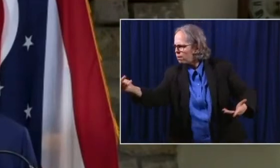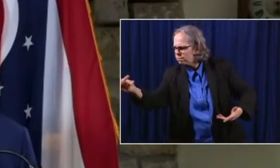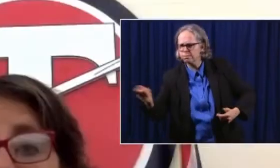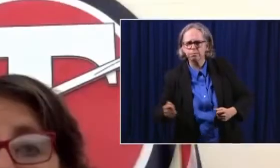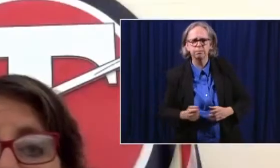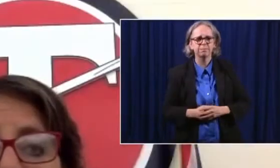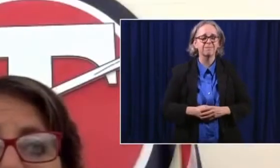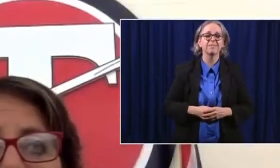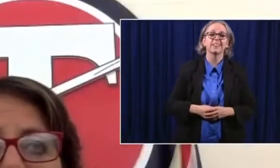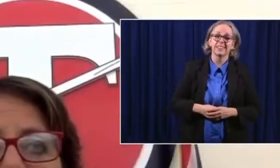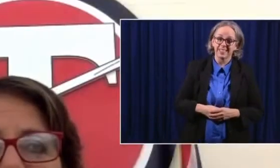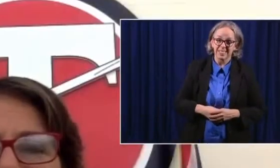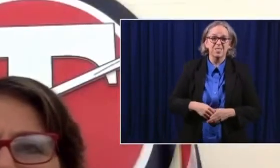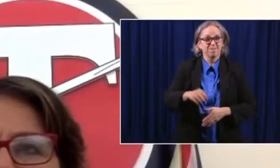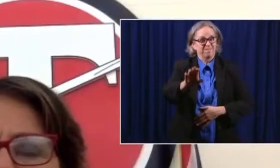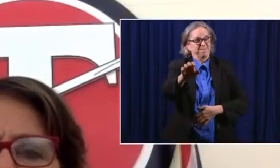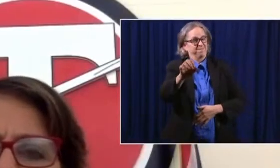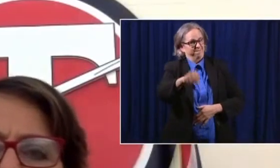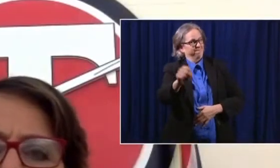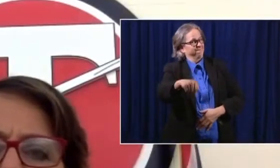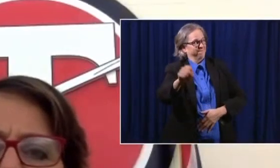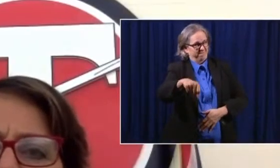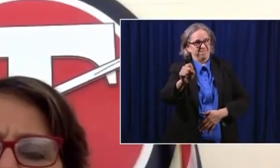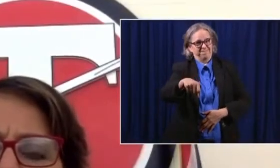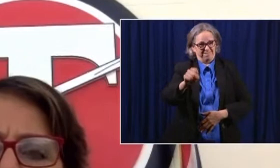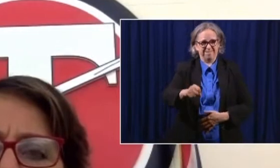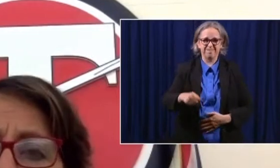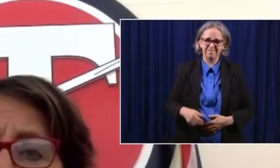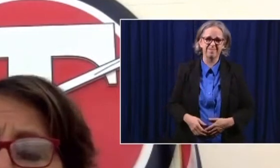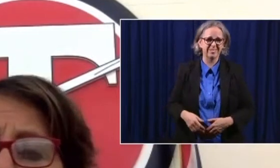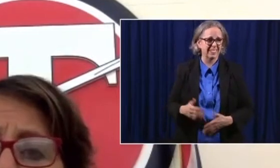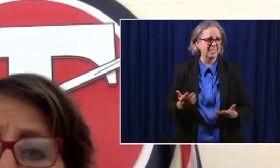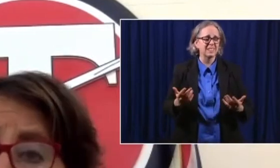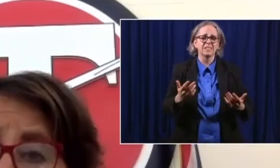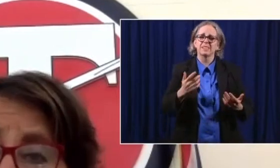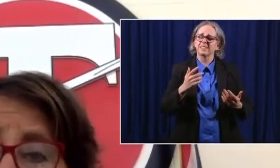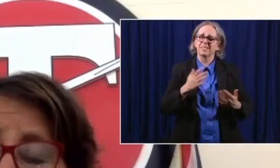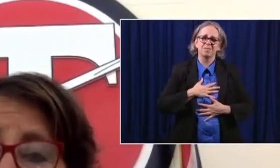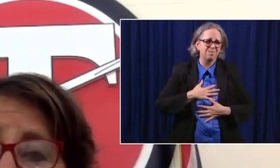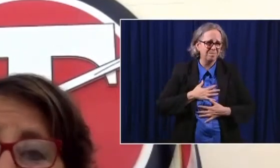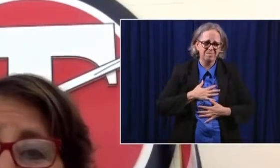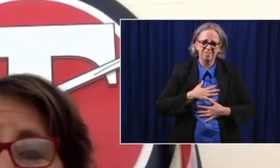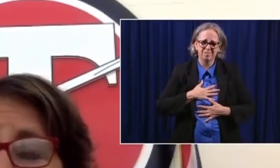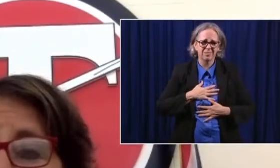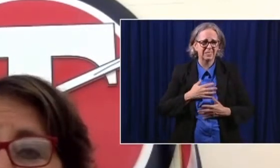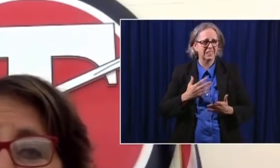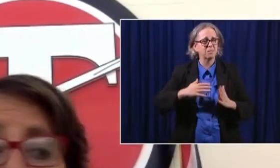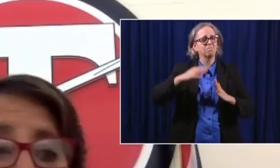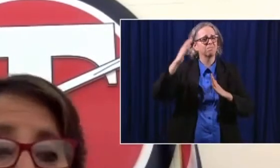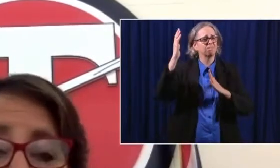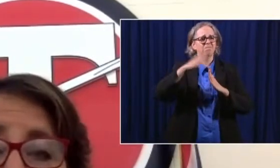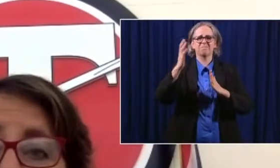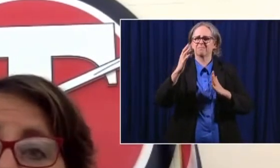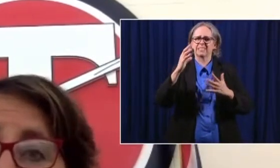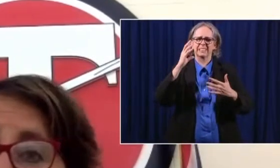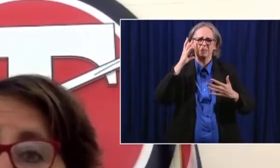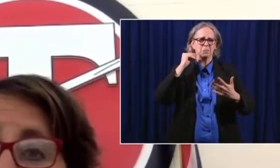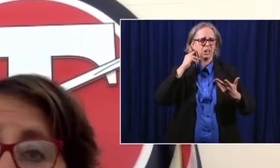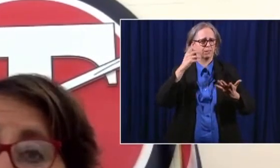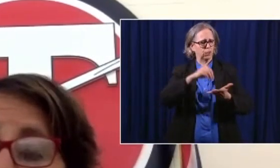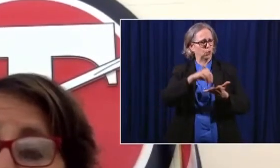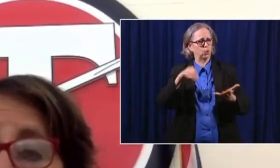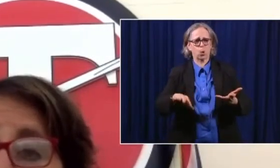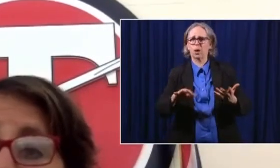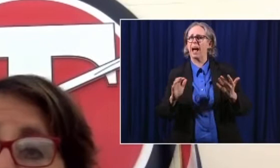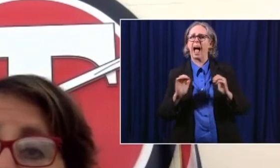In order to provide just the optimal learning environment for the students, we recommend that they have a quiet place in which they